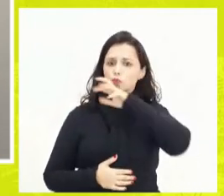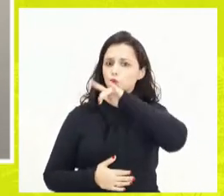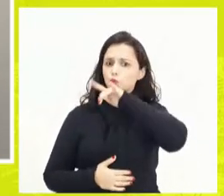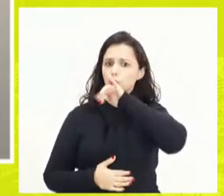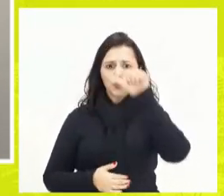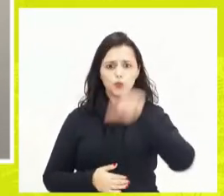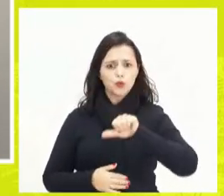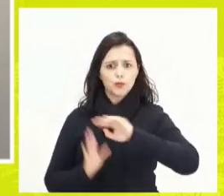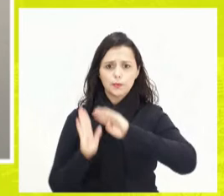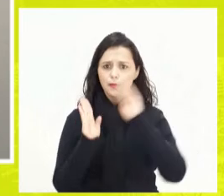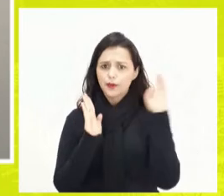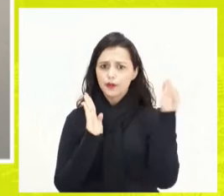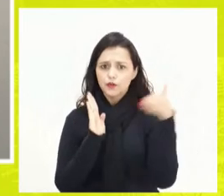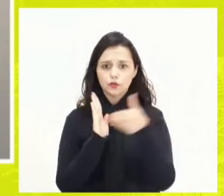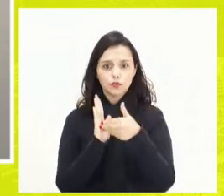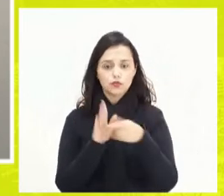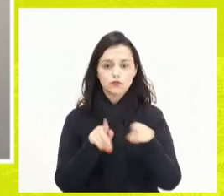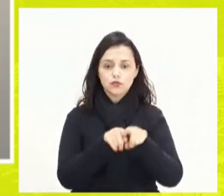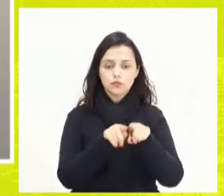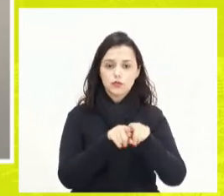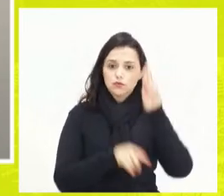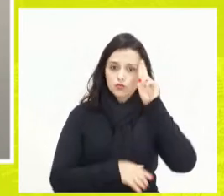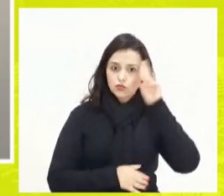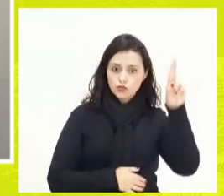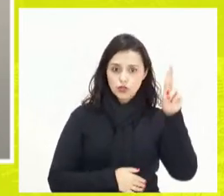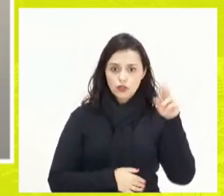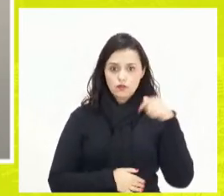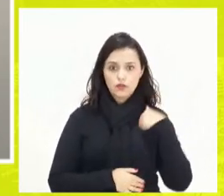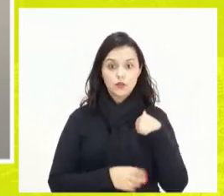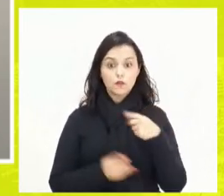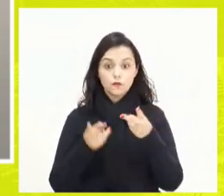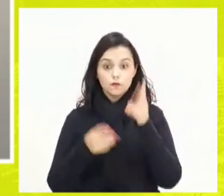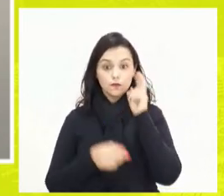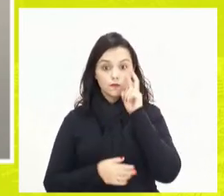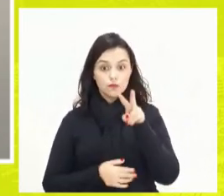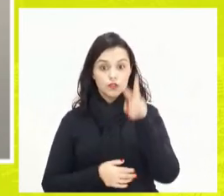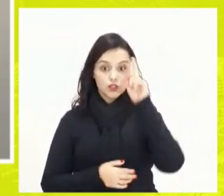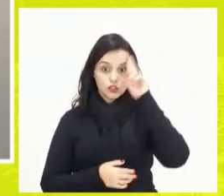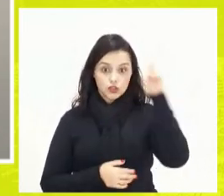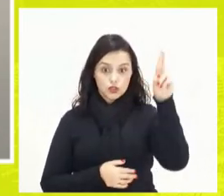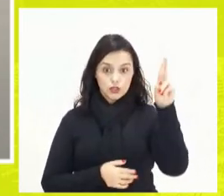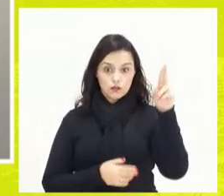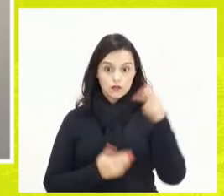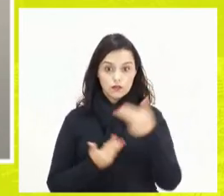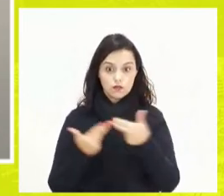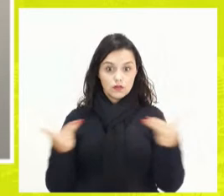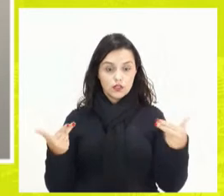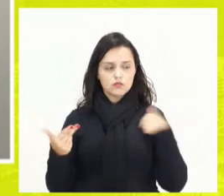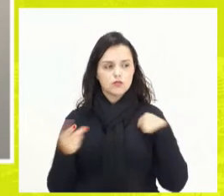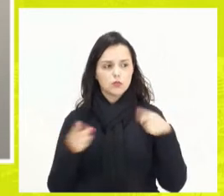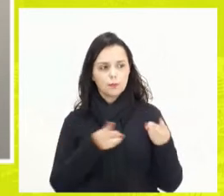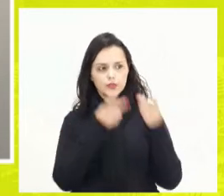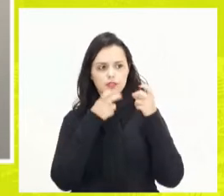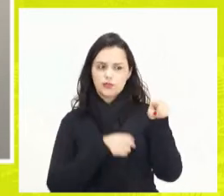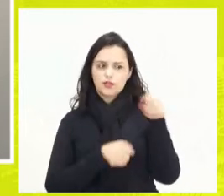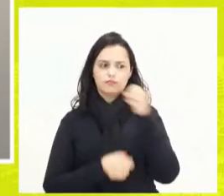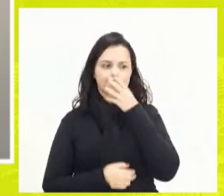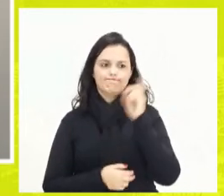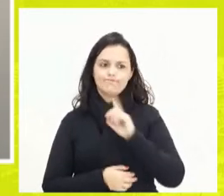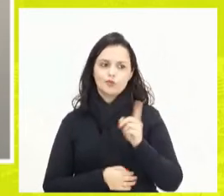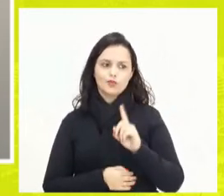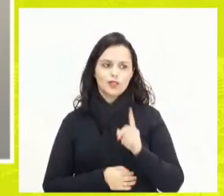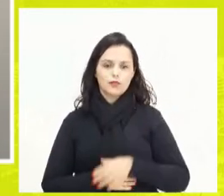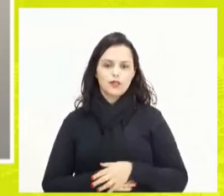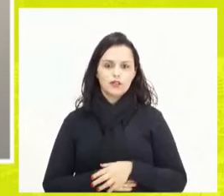harmful it's bad for everyone it's bad for your boss i've seen bosses in situations i noticed that they weren't well